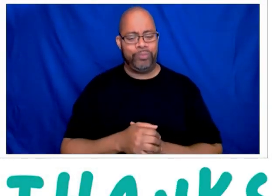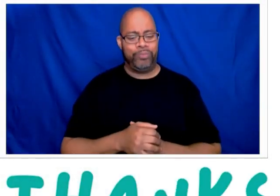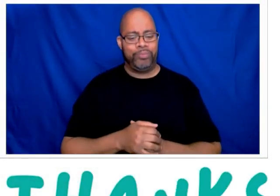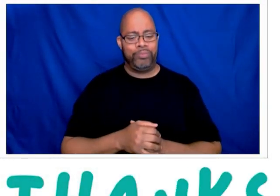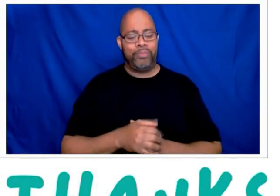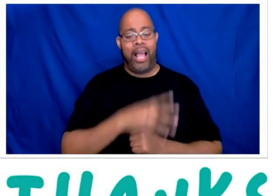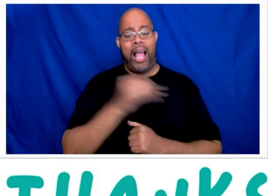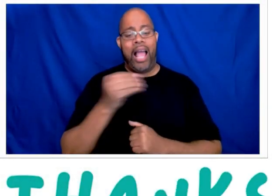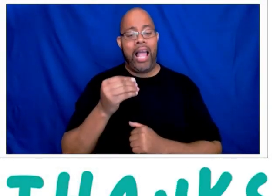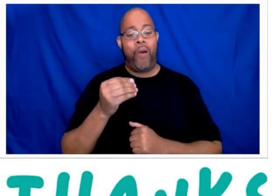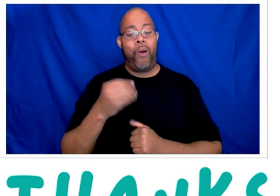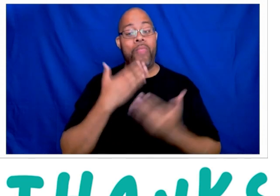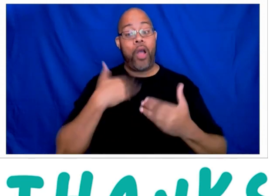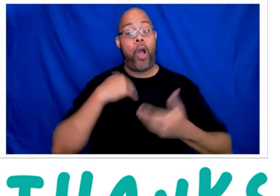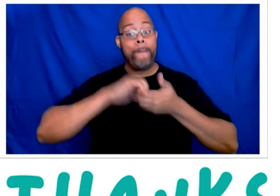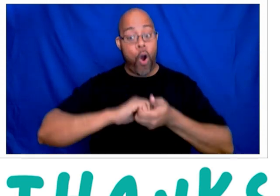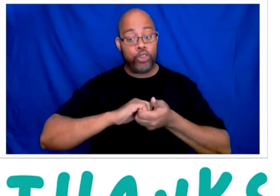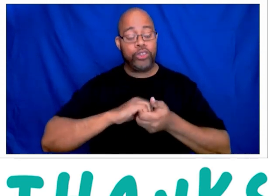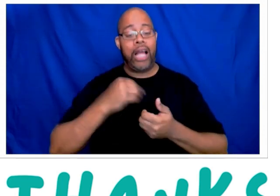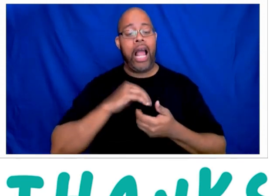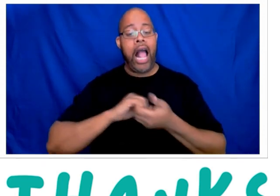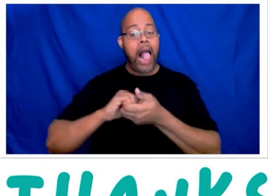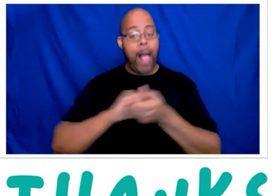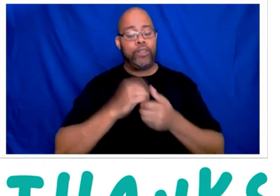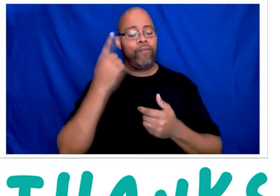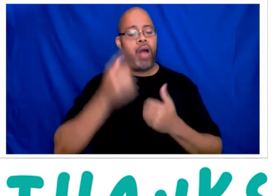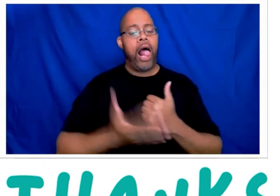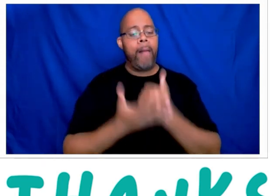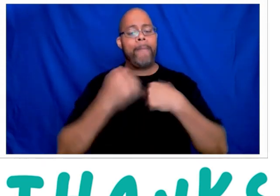thank our partners and our collaborators for making it possible for